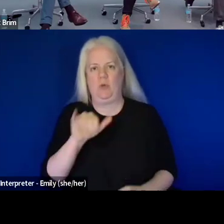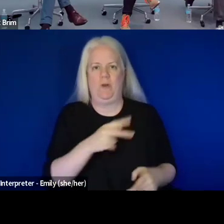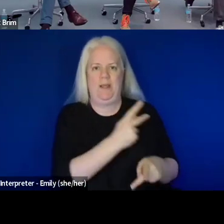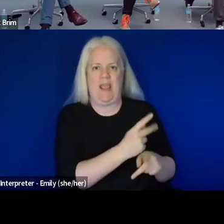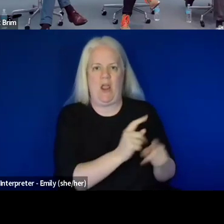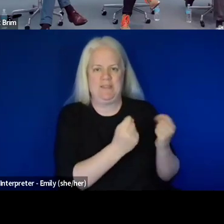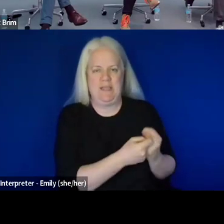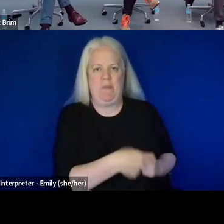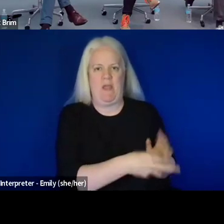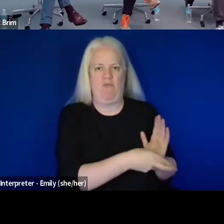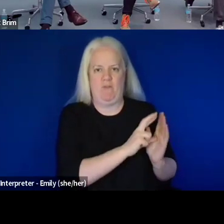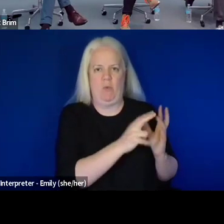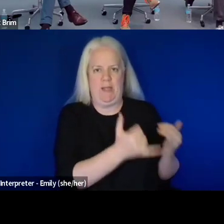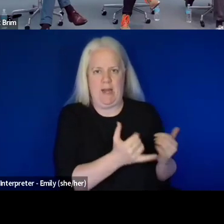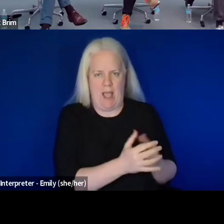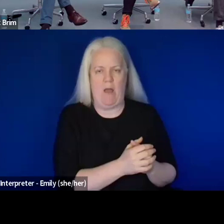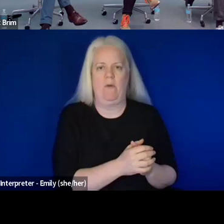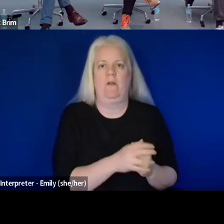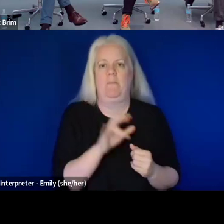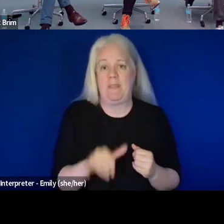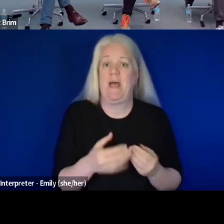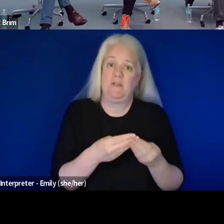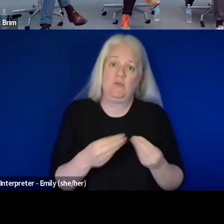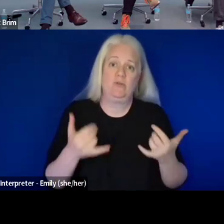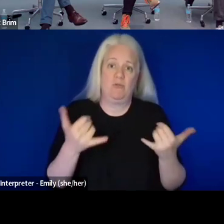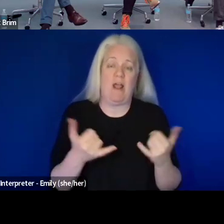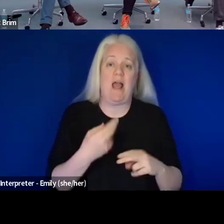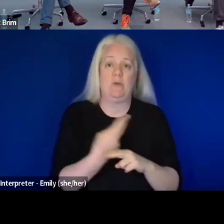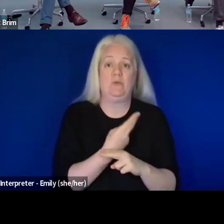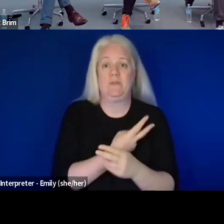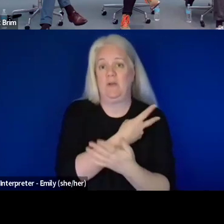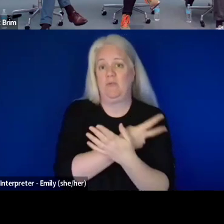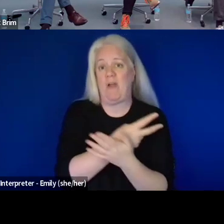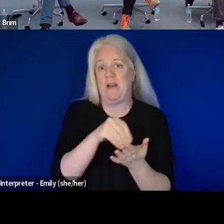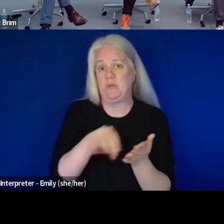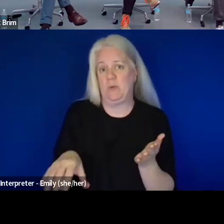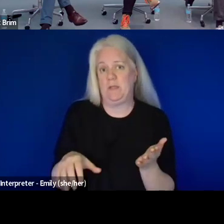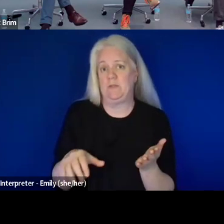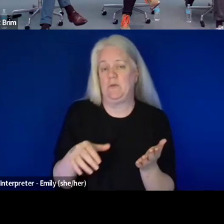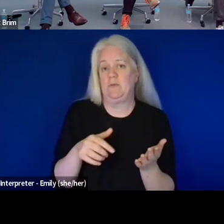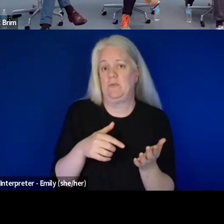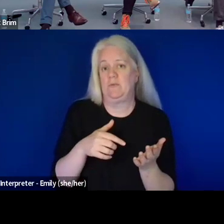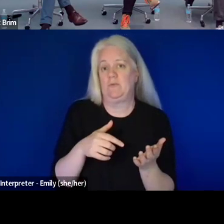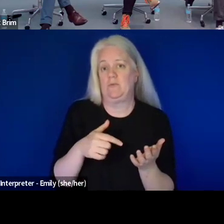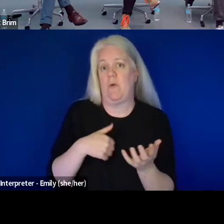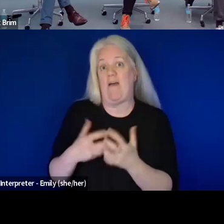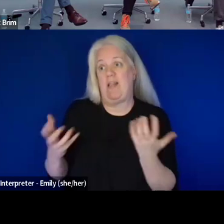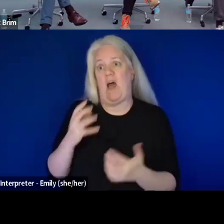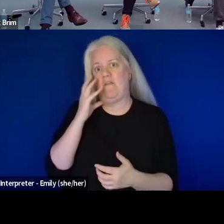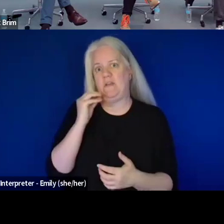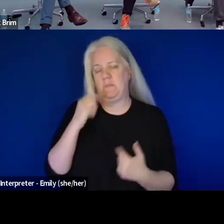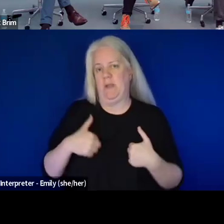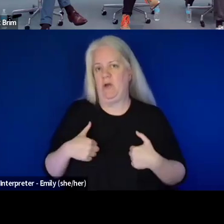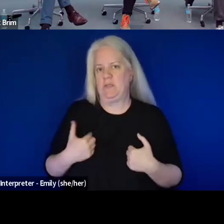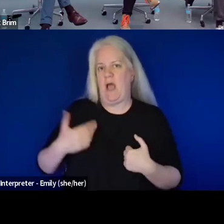their solution right now. So using grad students to how I'm suggesting to them, I have a lot of experience. I